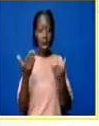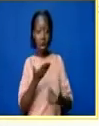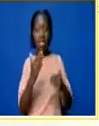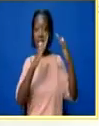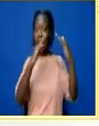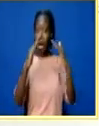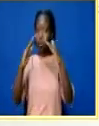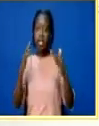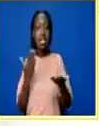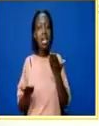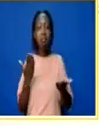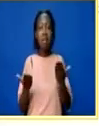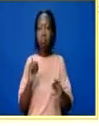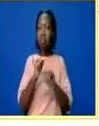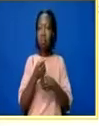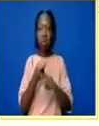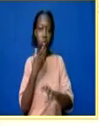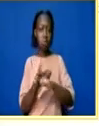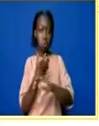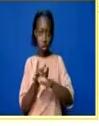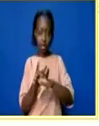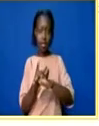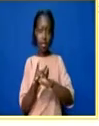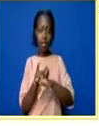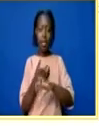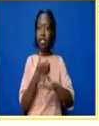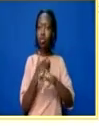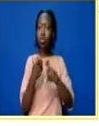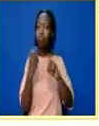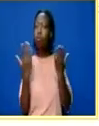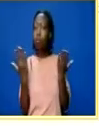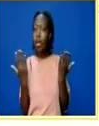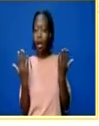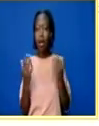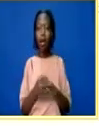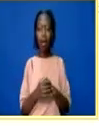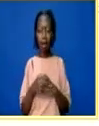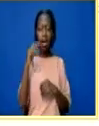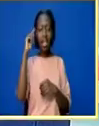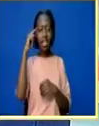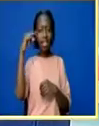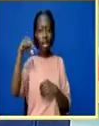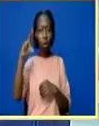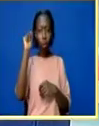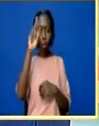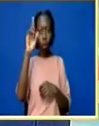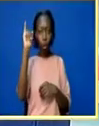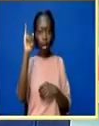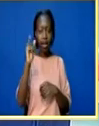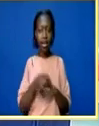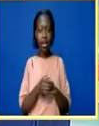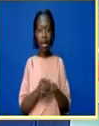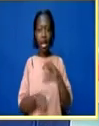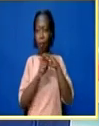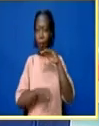maybe made of stones. Mm-hmm. Where did those stones come from? The quarry. How did it come from that